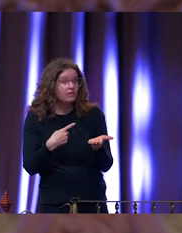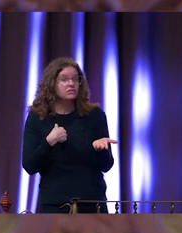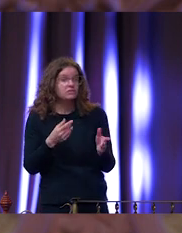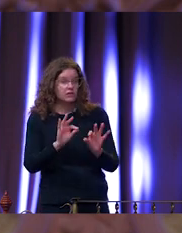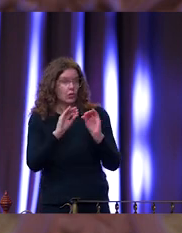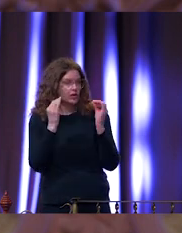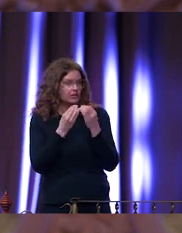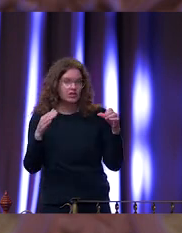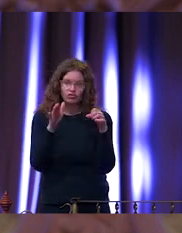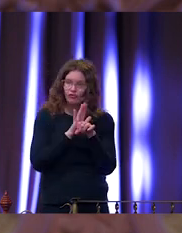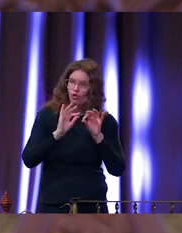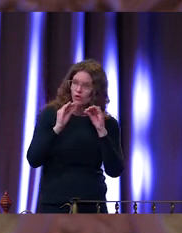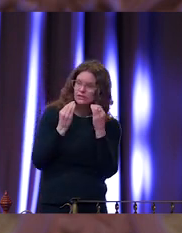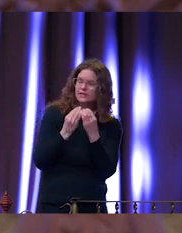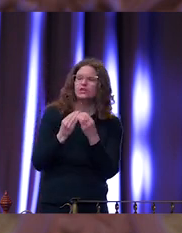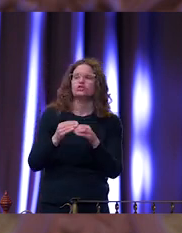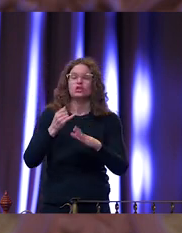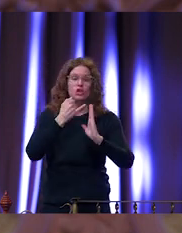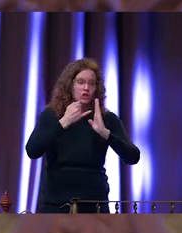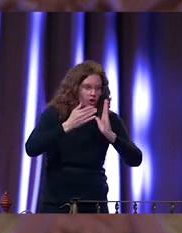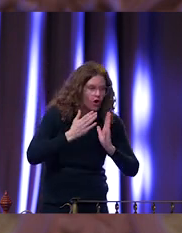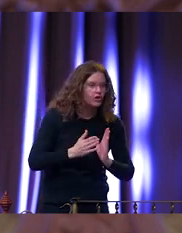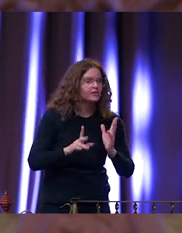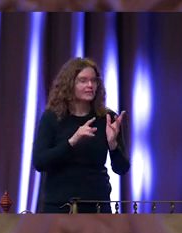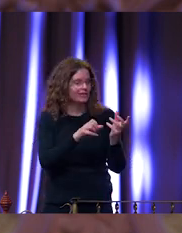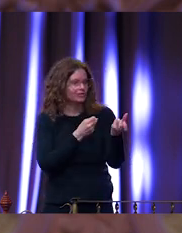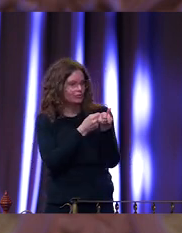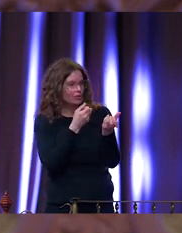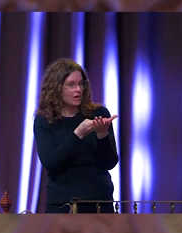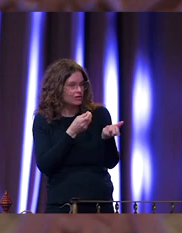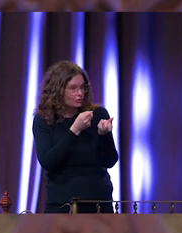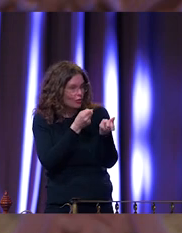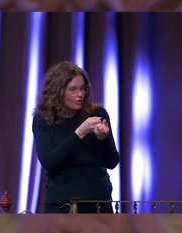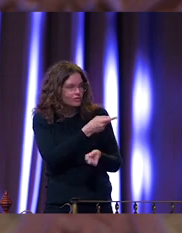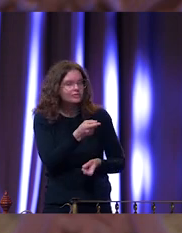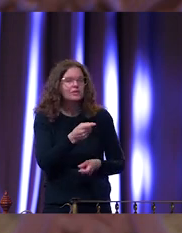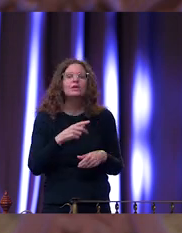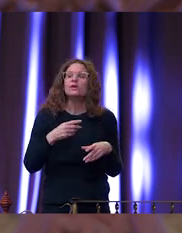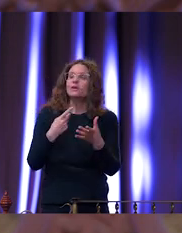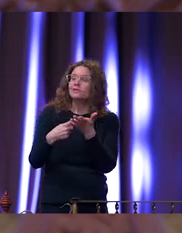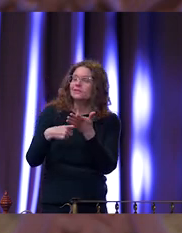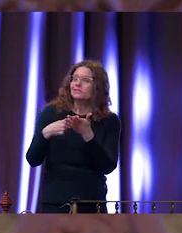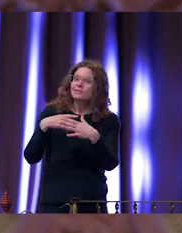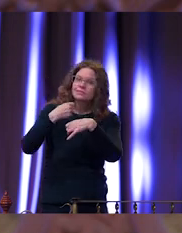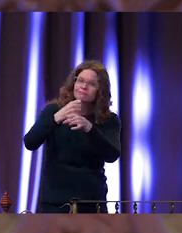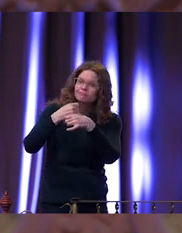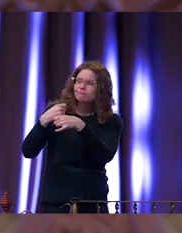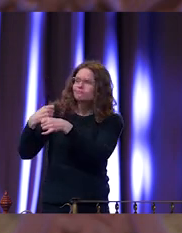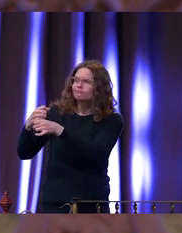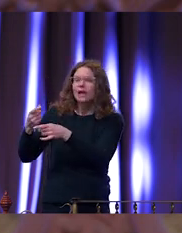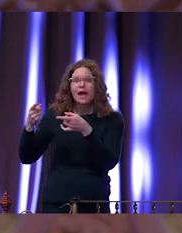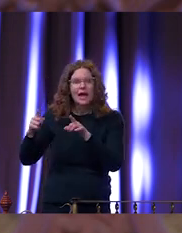talk about the artists that it's helping to support. We're talking about the productions that are going on. But, you know, the